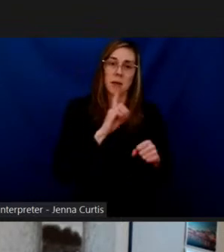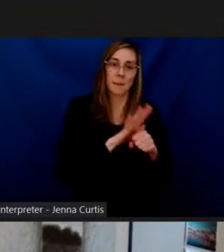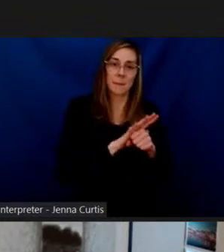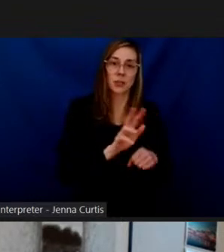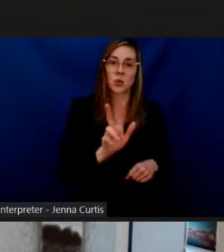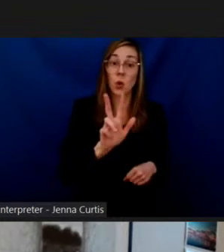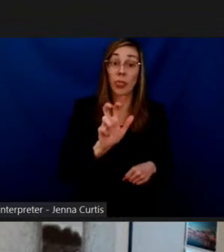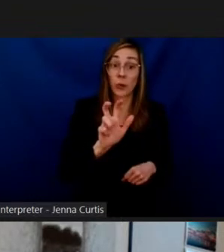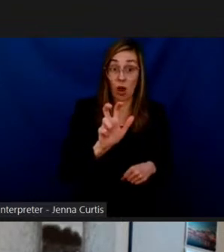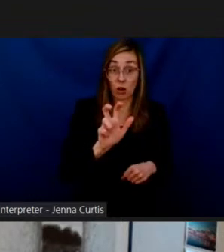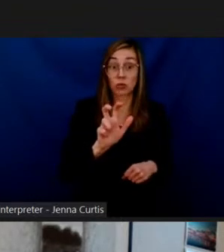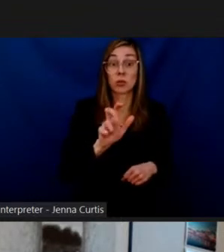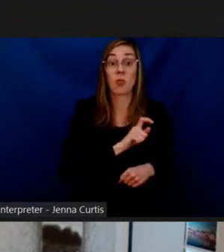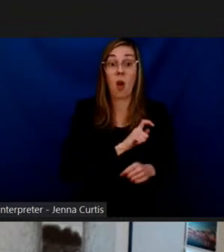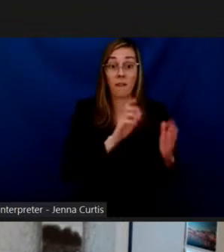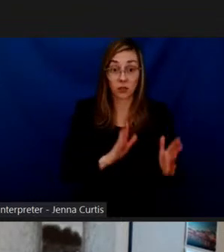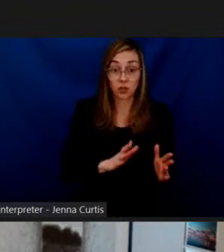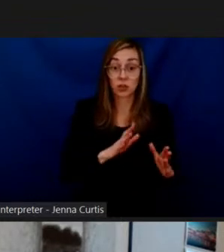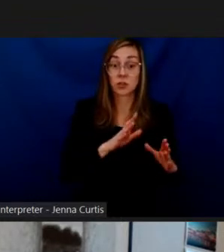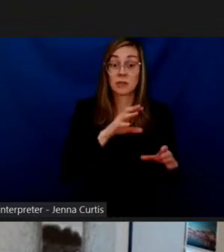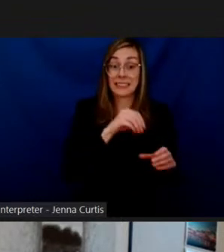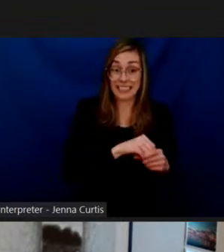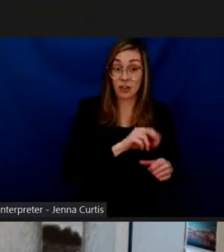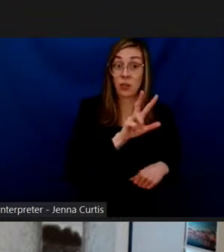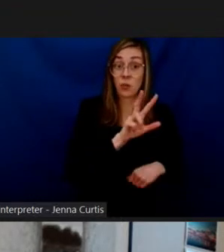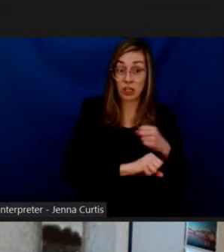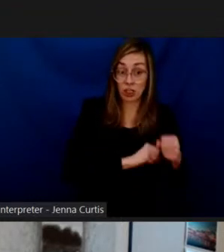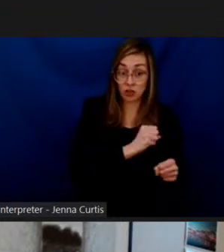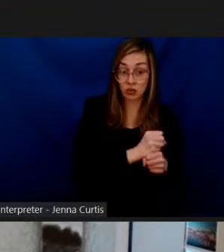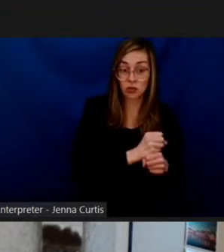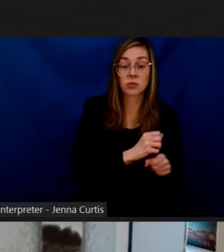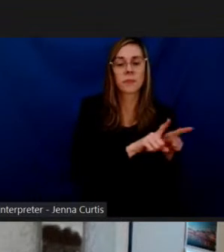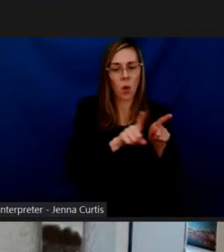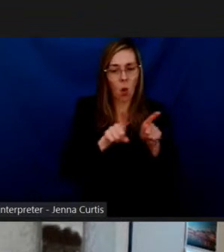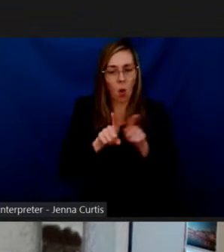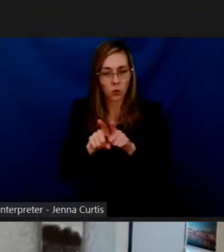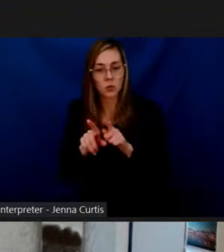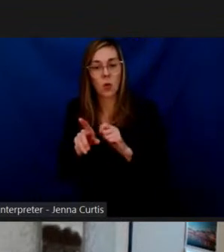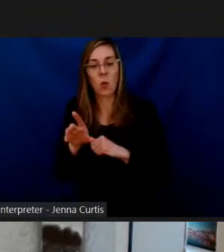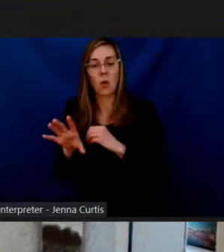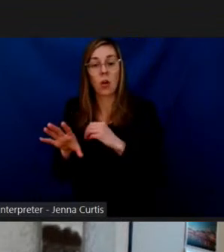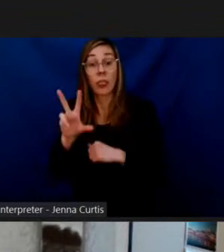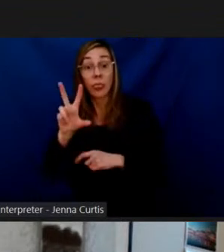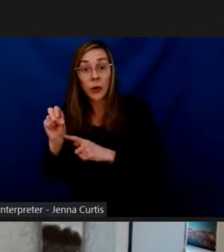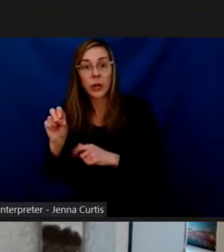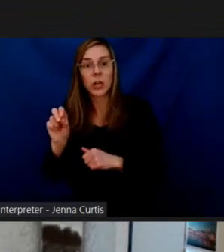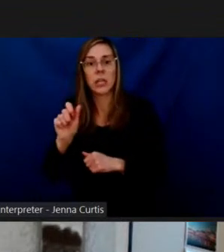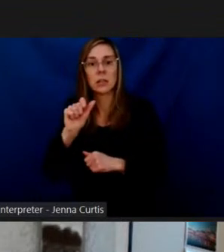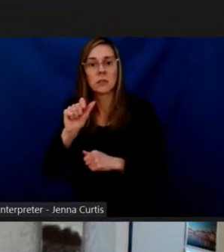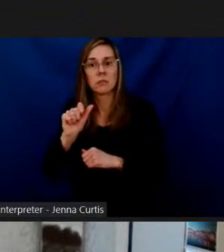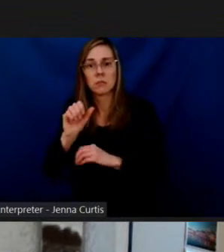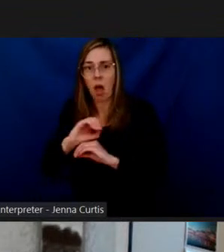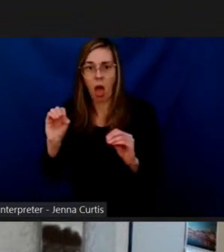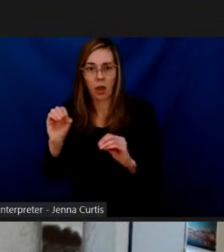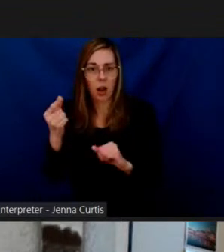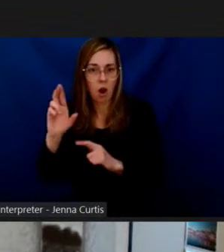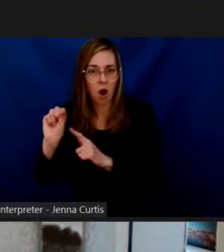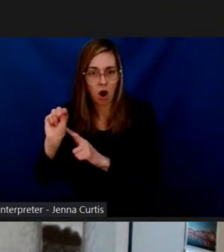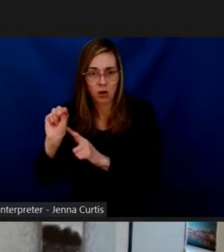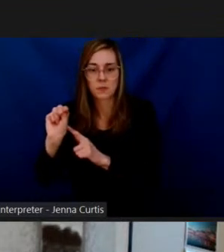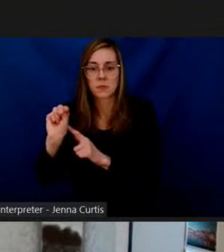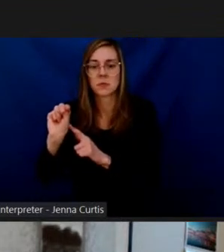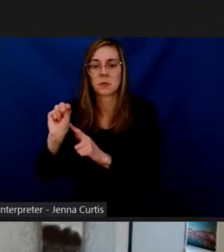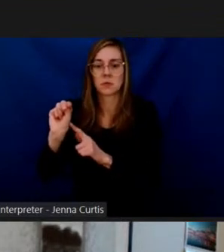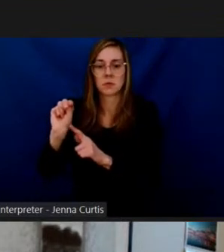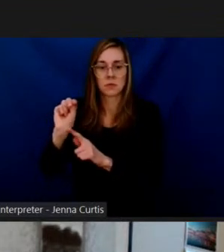unarmed public safety support specialists. So I expect that to also help us with the call response time. But Mike, do you have any other thoughts